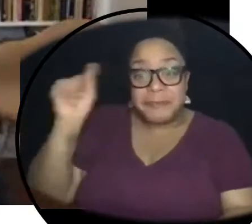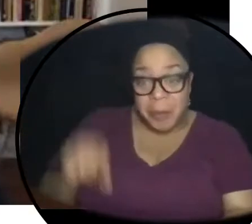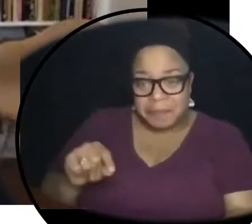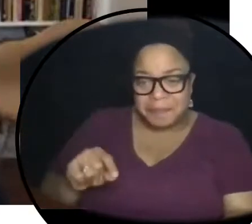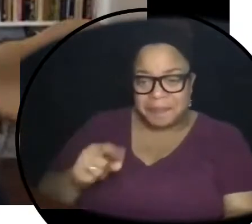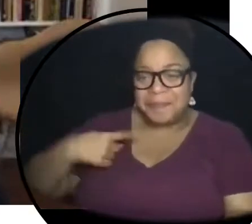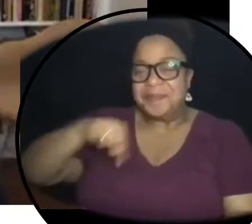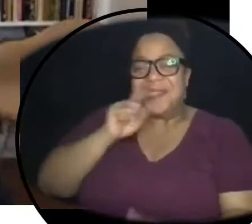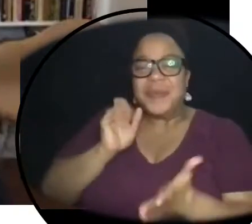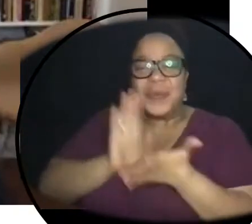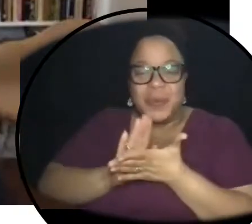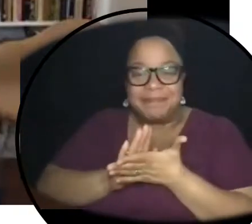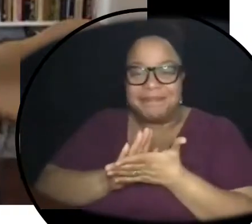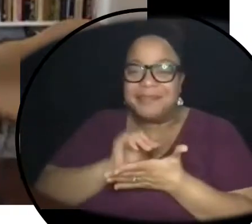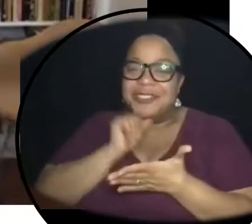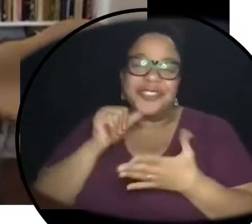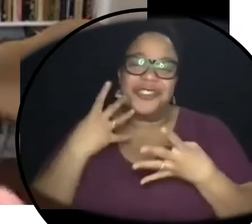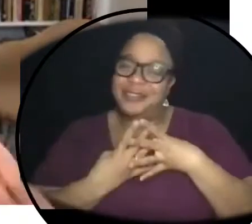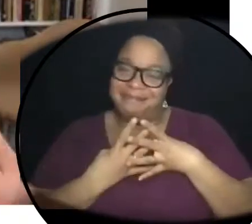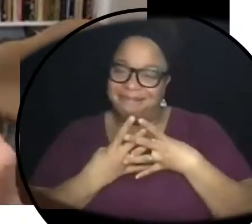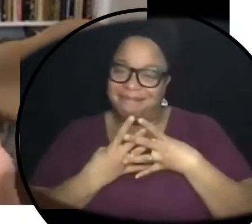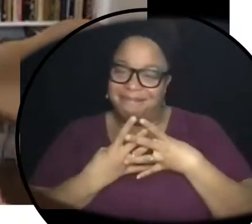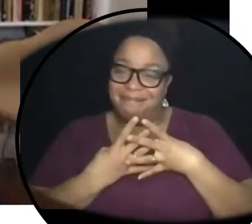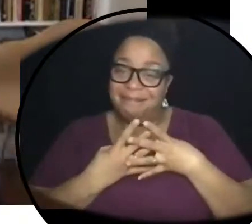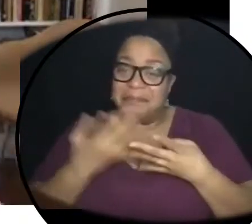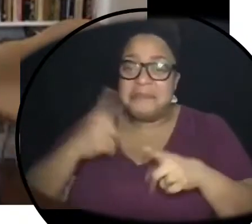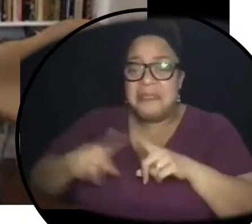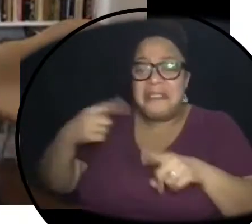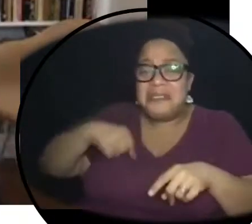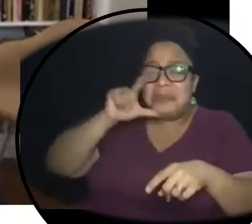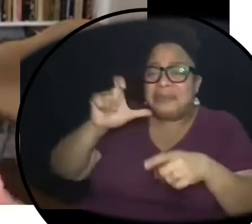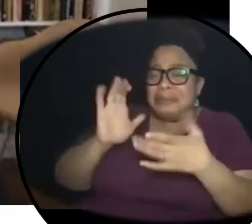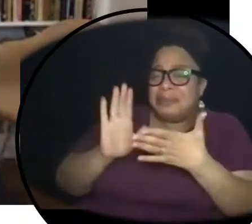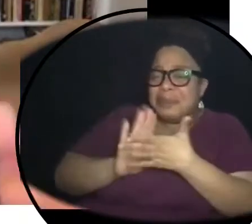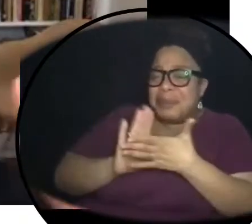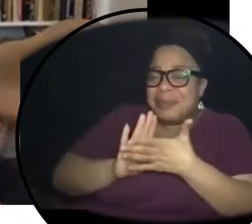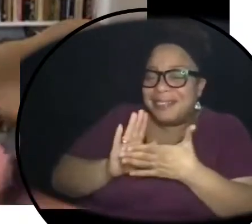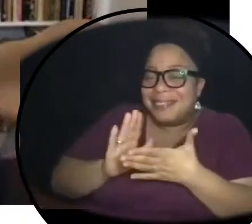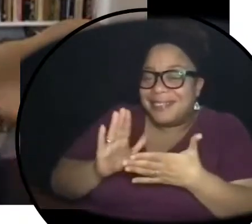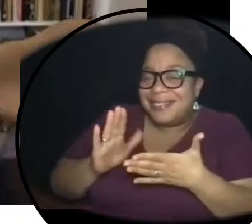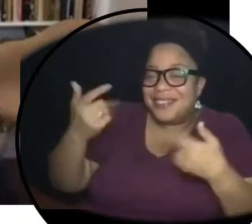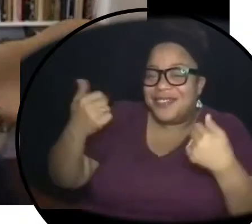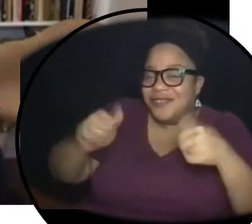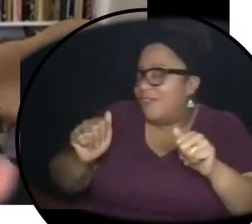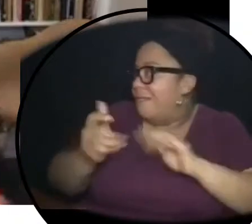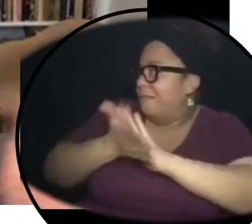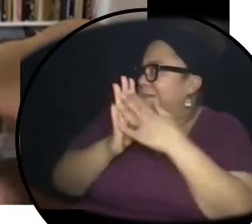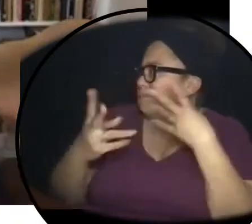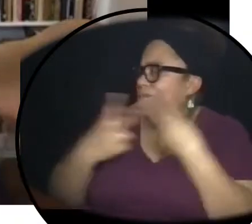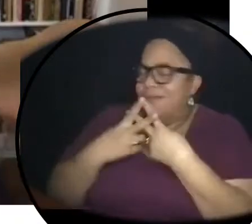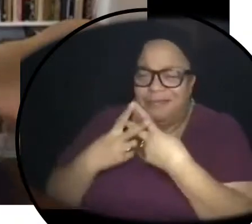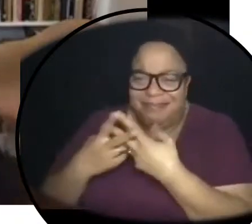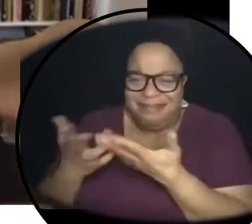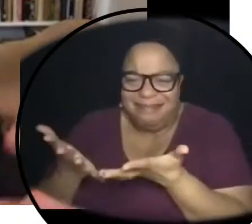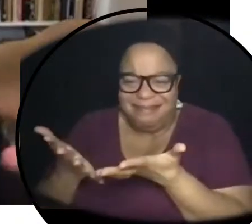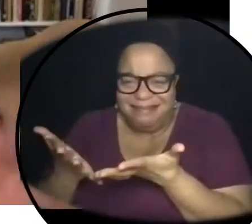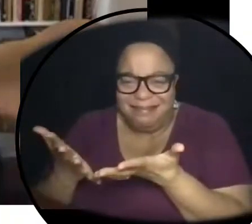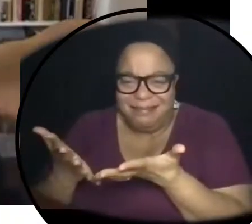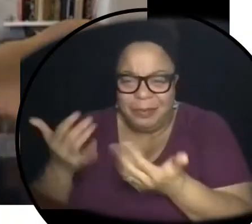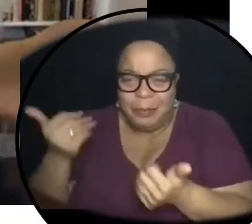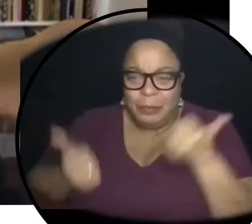from complexity, that we realize that abolition involves both the negative process of overturning